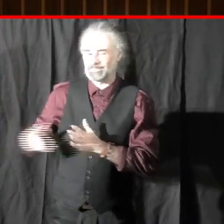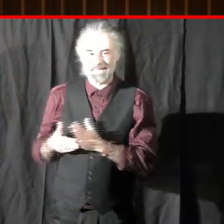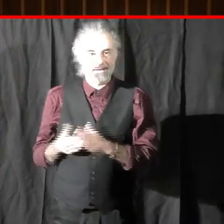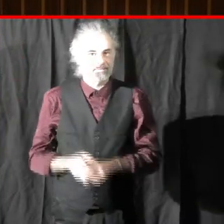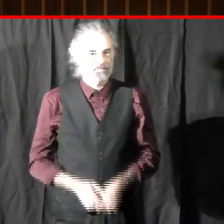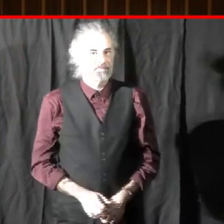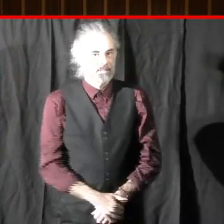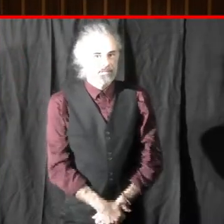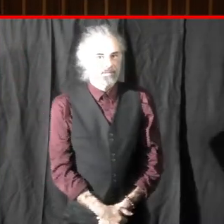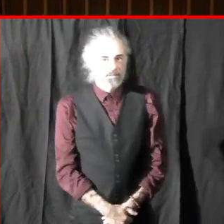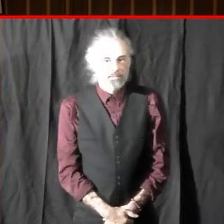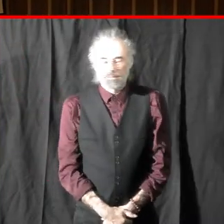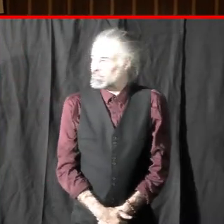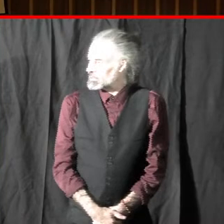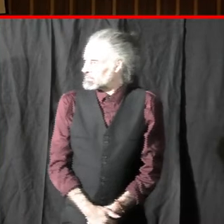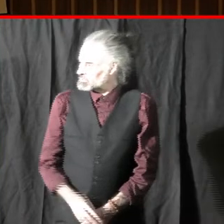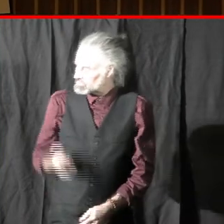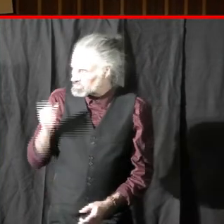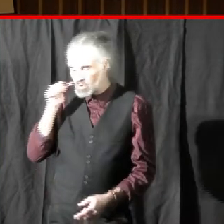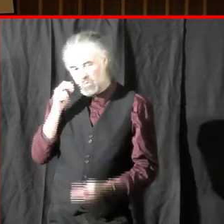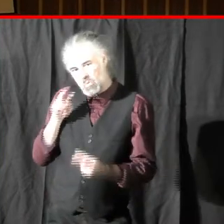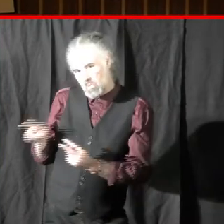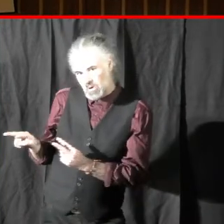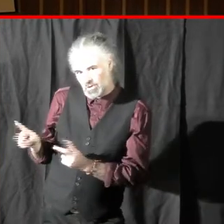Perhaps okay. It's a Zoom call. Let's watch.